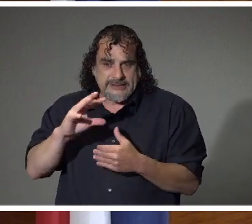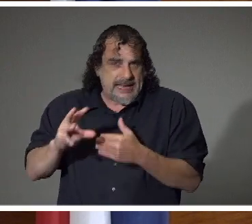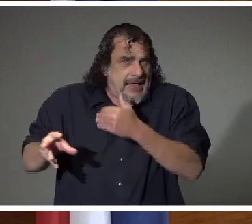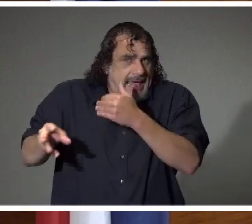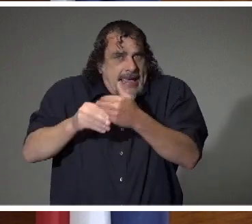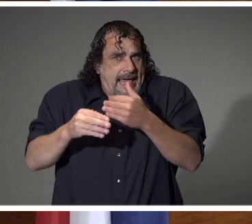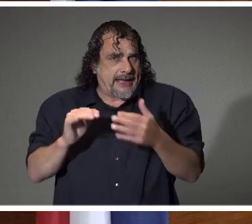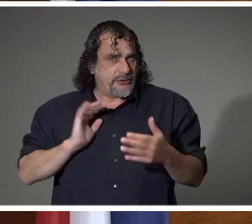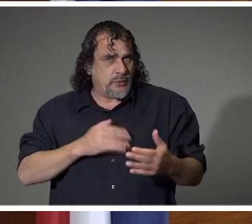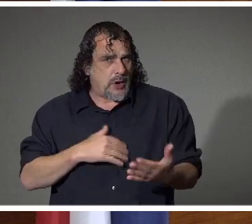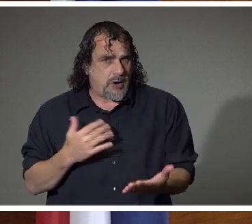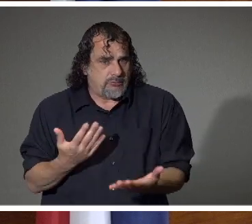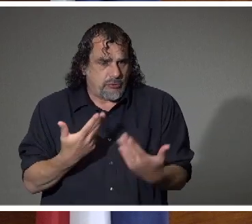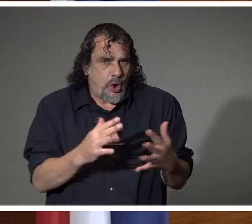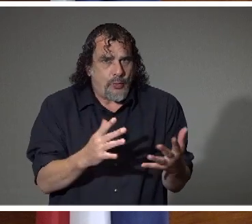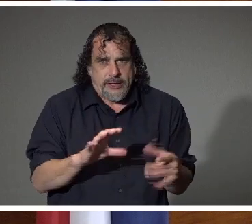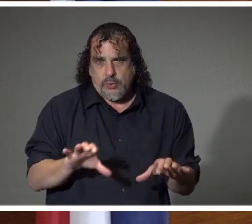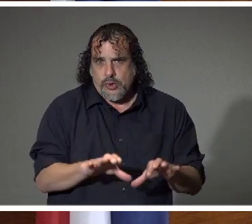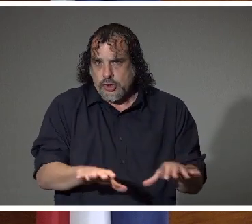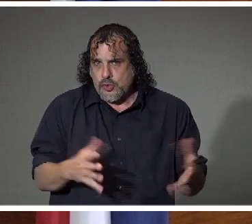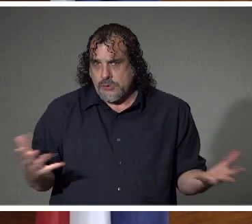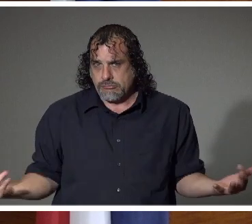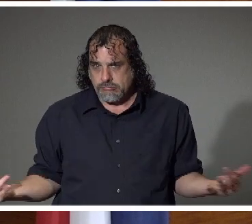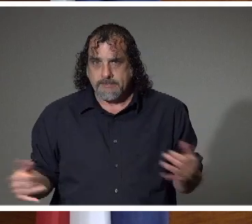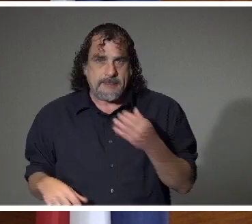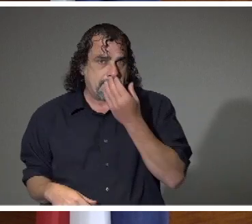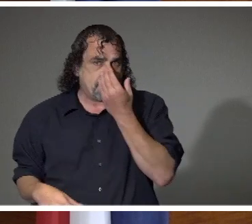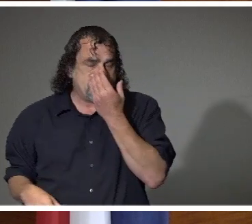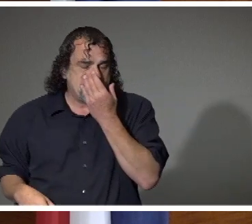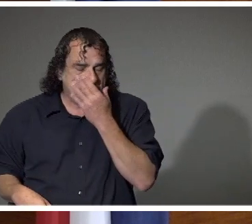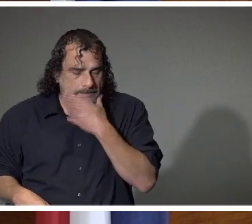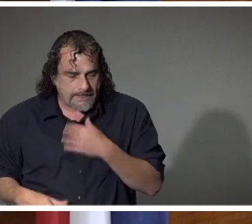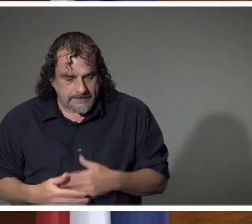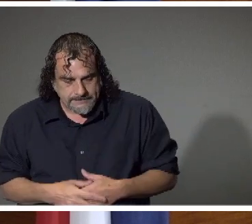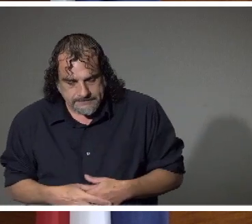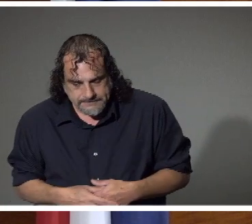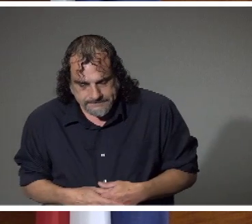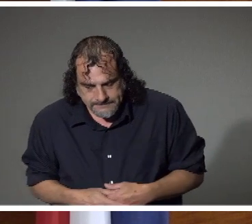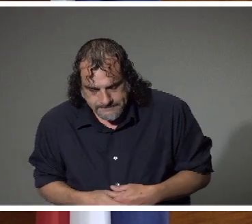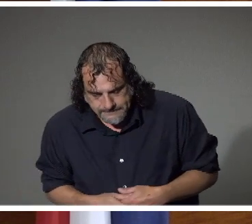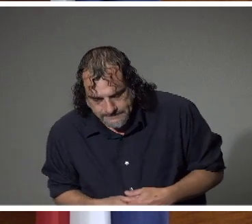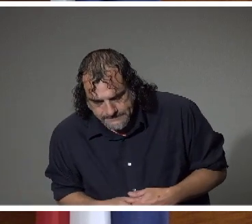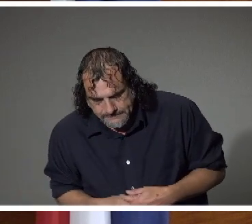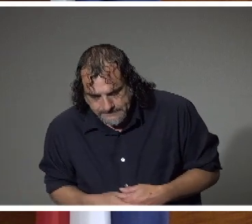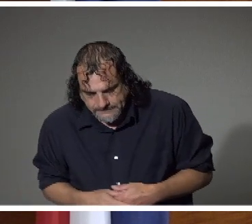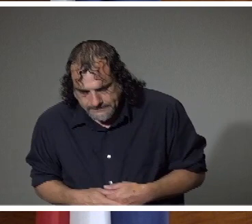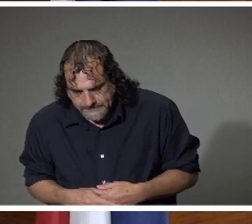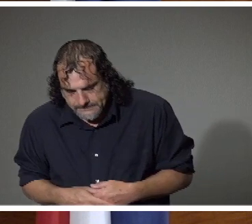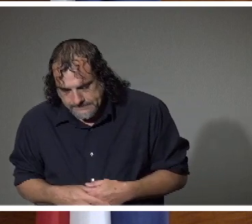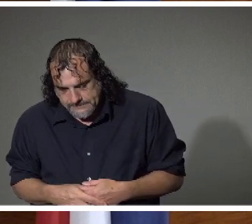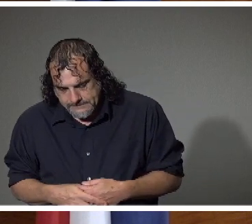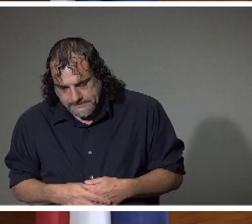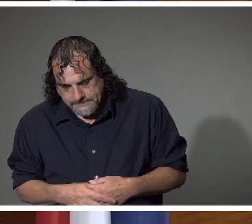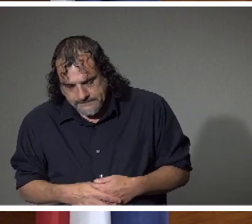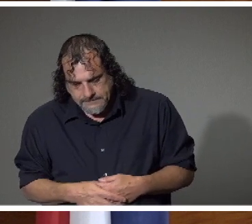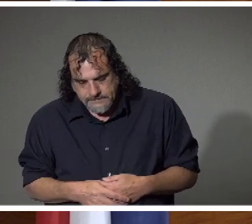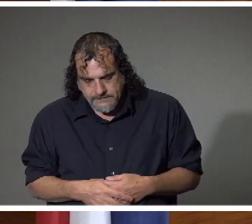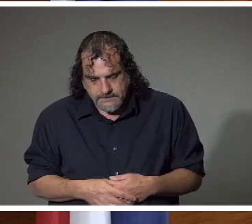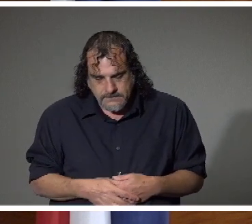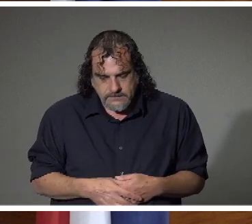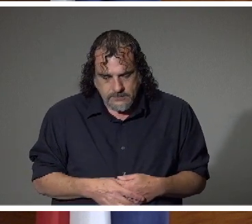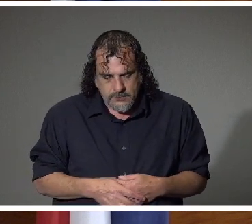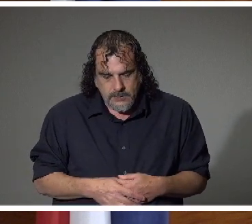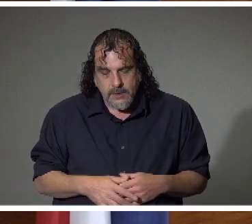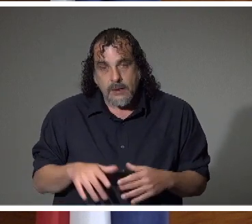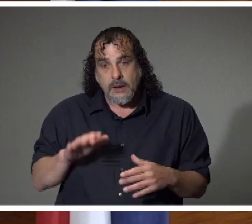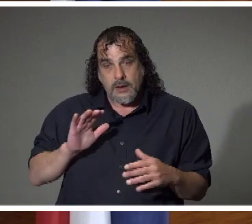add capabilities for our already extremely engaged and extremely talented team at the Department of Health. Our